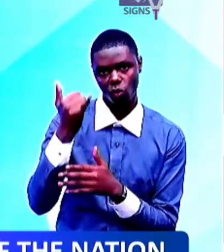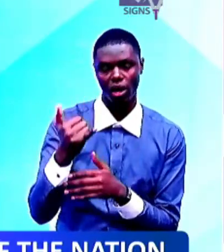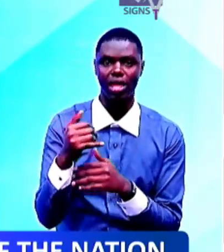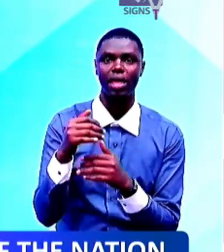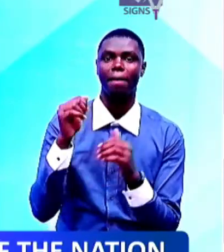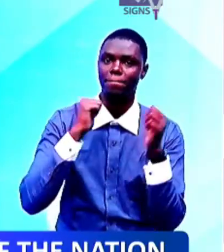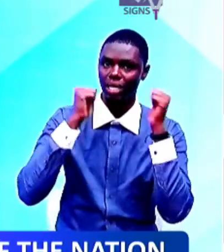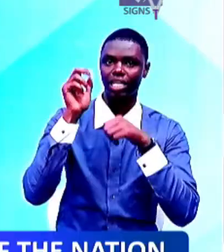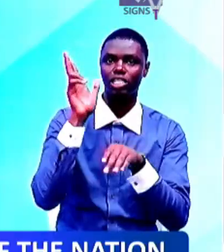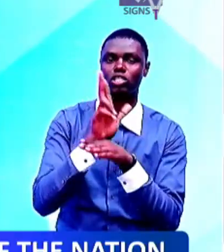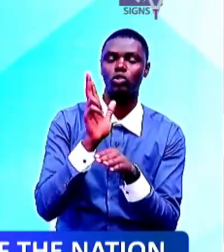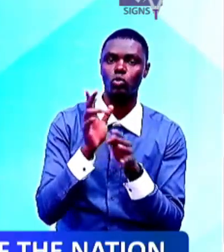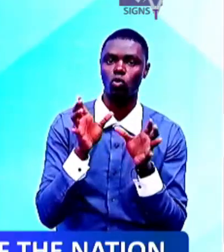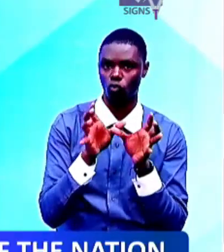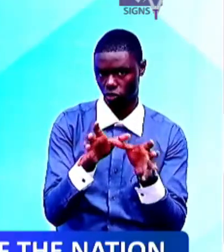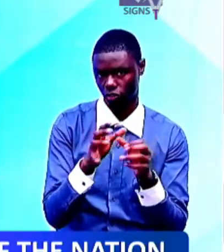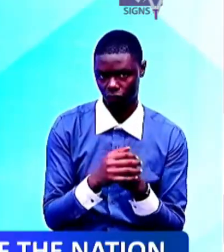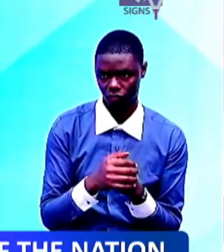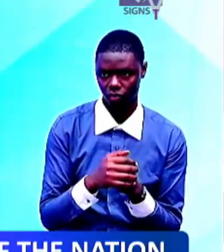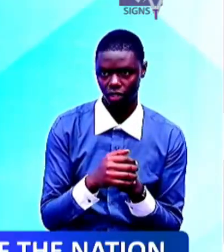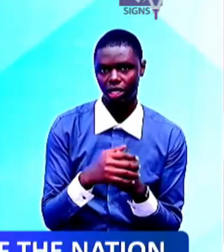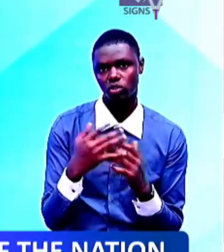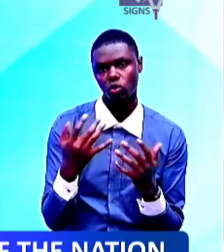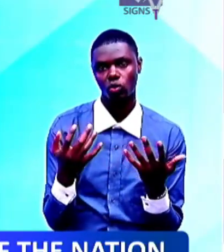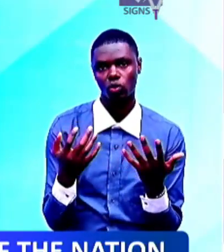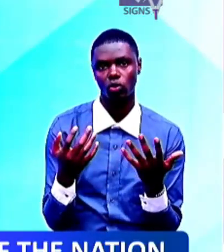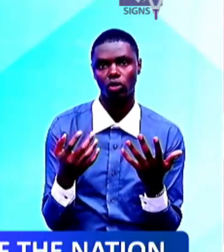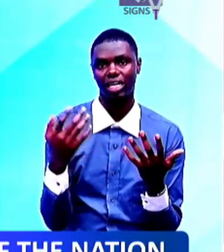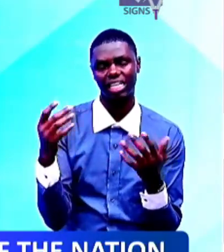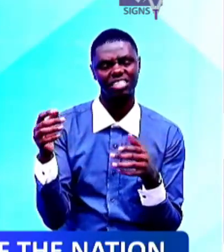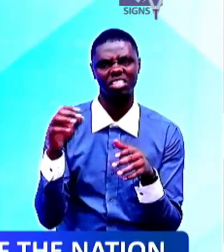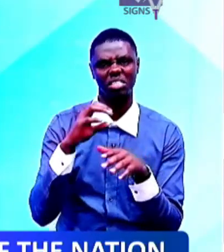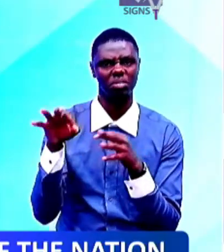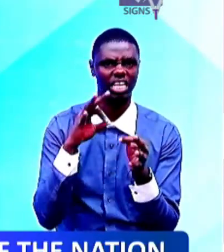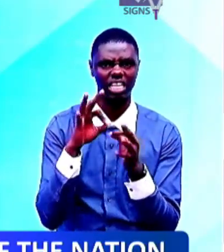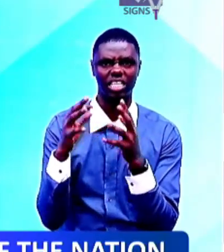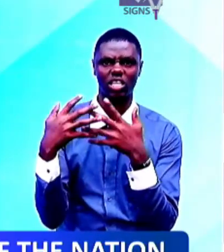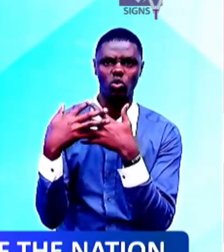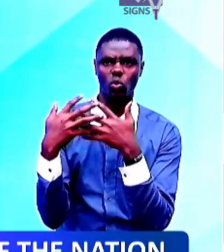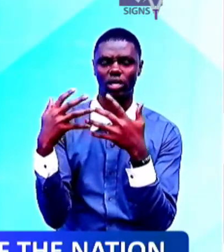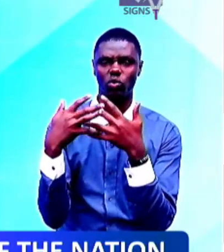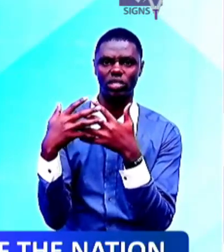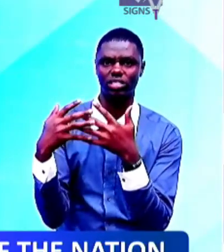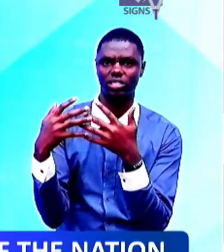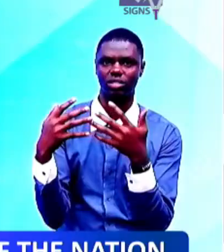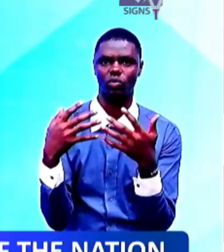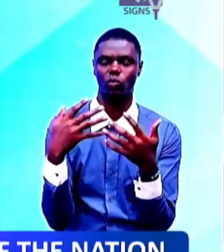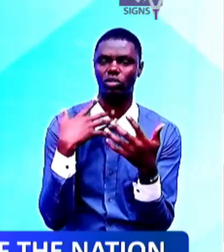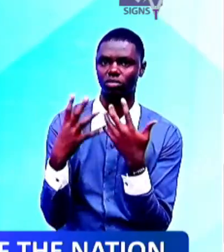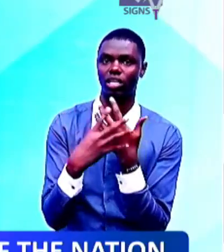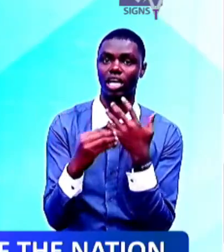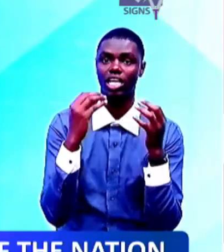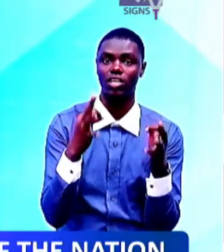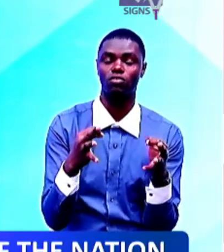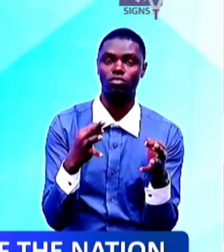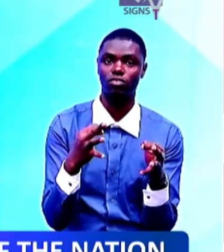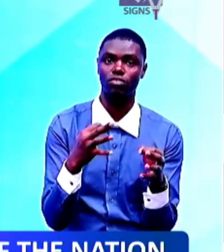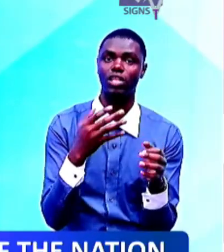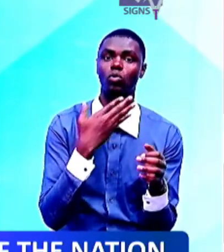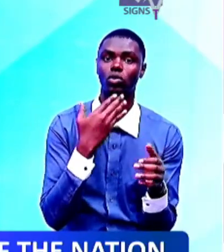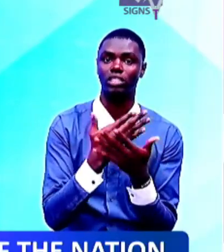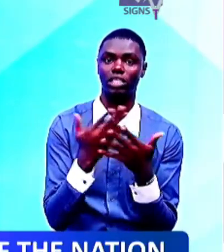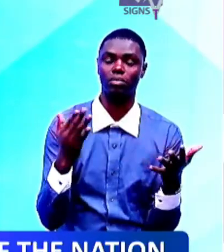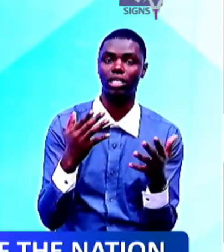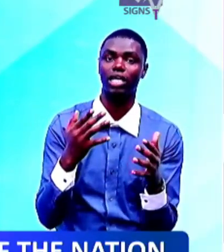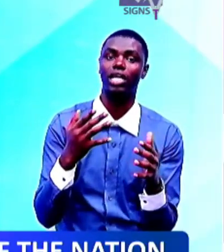of force. For example, we refer to the West, especially US. When they want something, they go straight to either military or